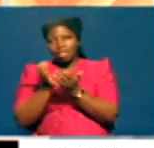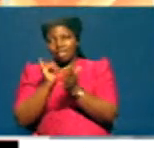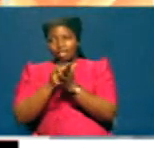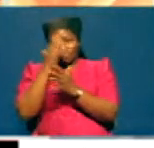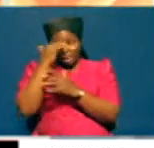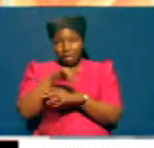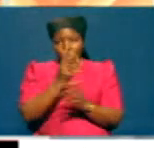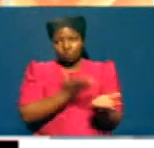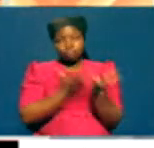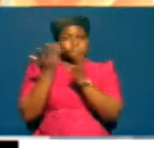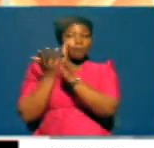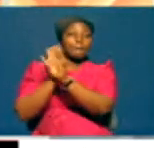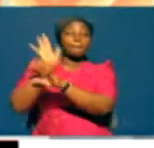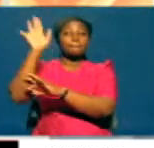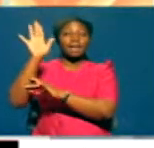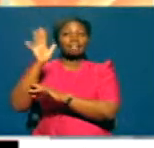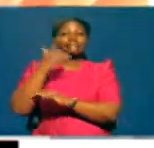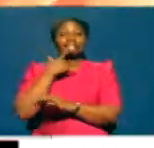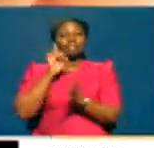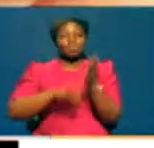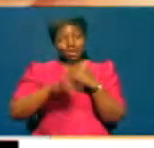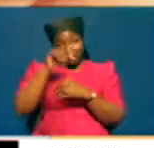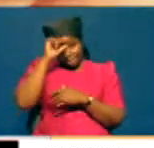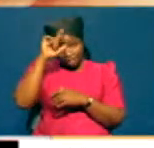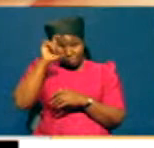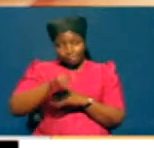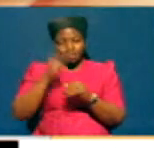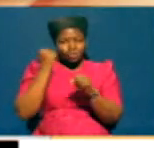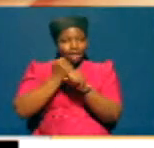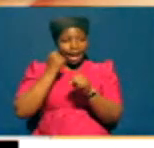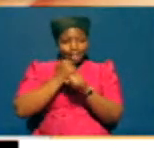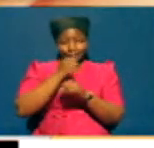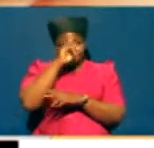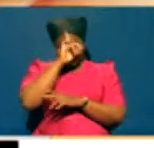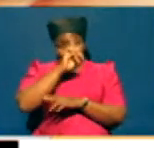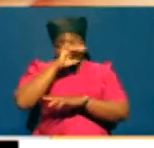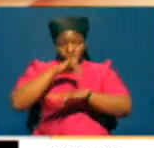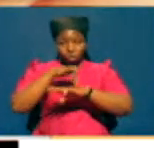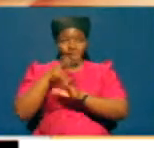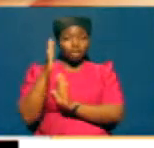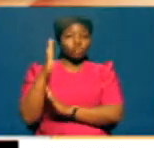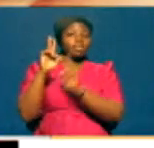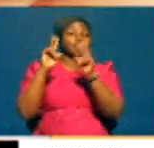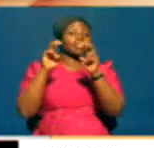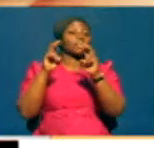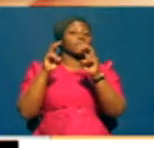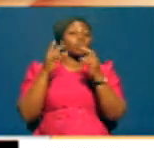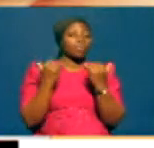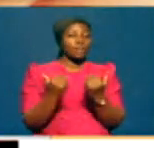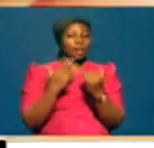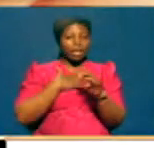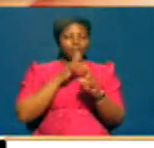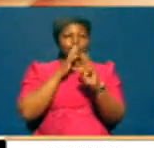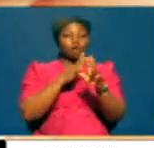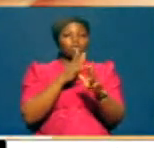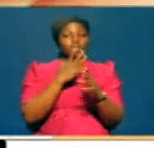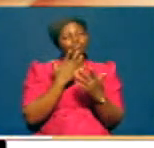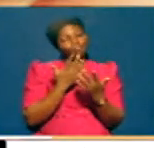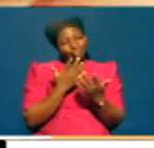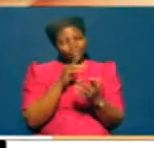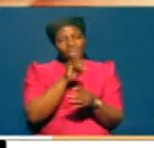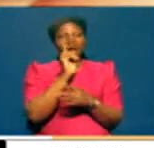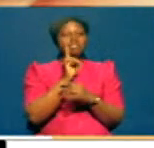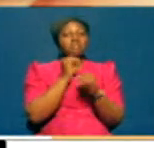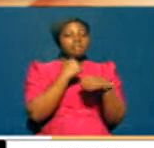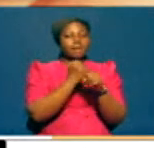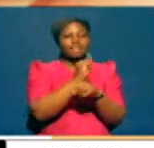committing that the government will be on top of things when it comes to matter security. Our reporter Junay Karisa is on top of that story and will bring us a